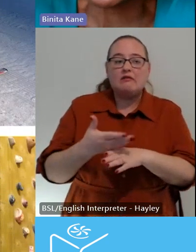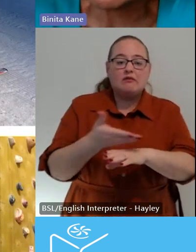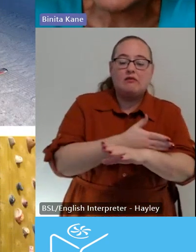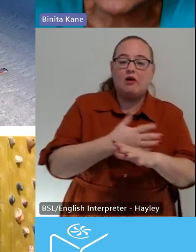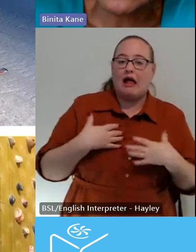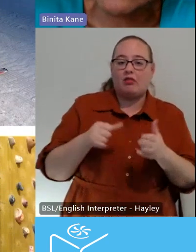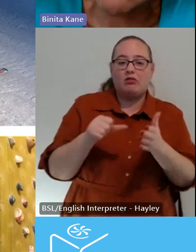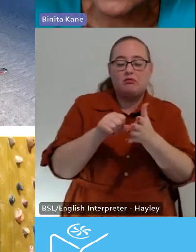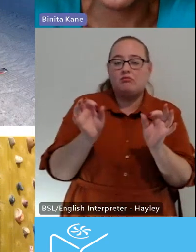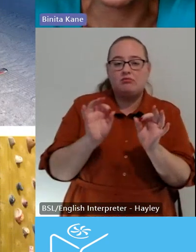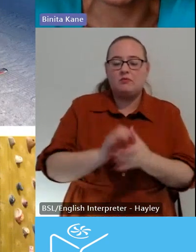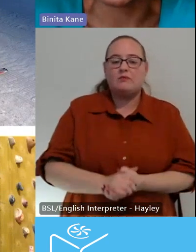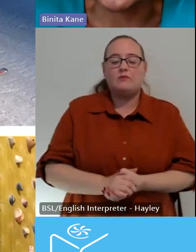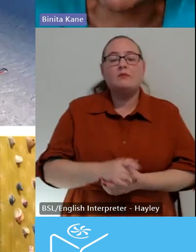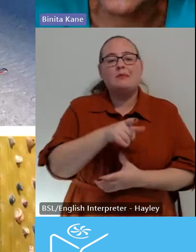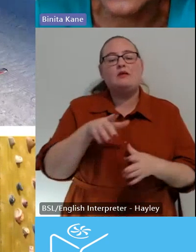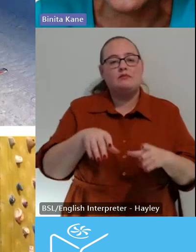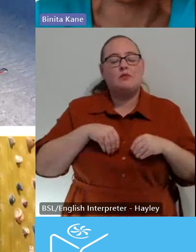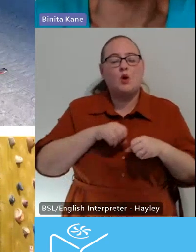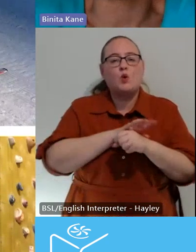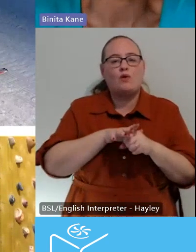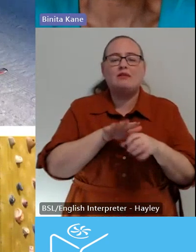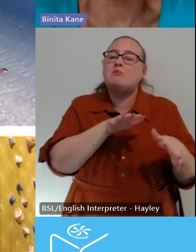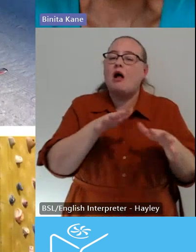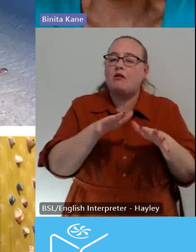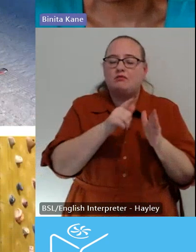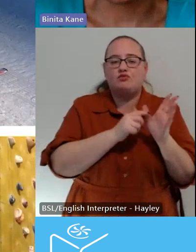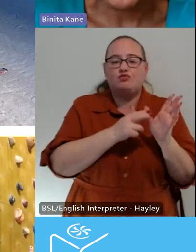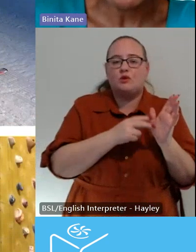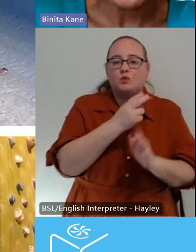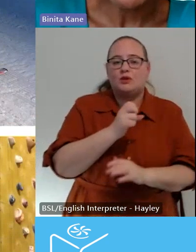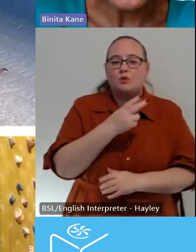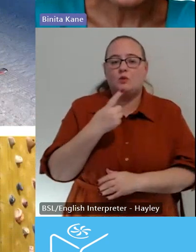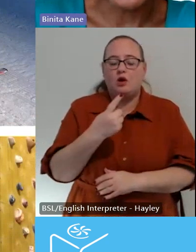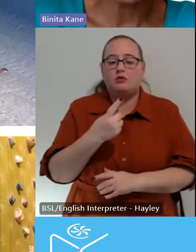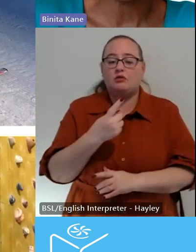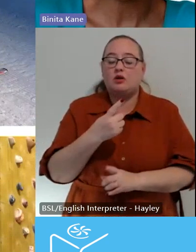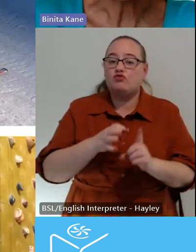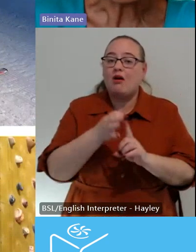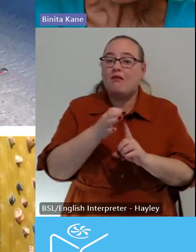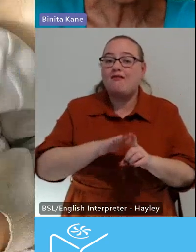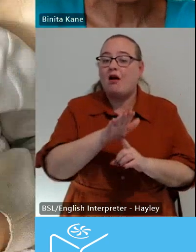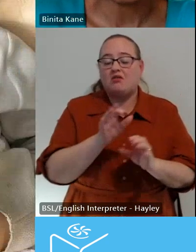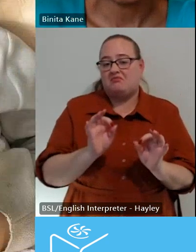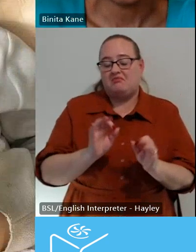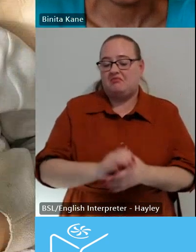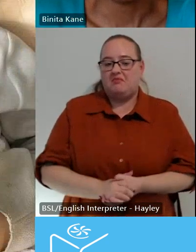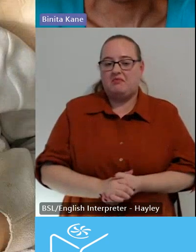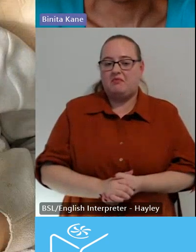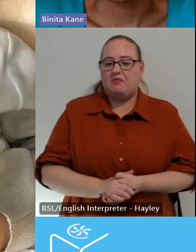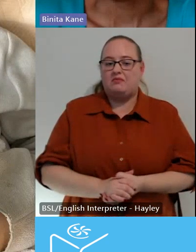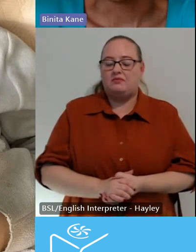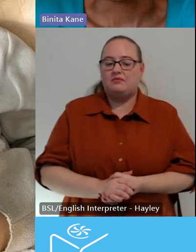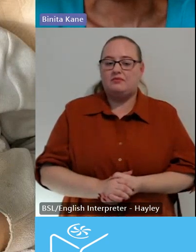she had a relatively mild COVID infection in January 2021 and just never recovered. Next slide.